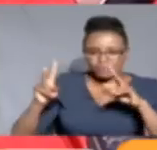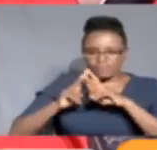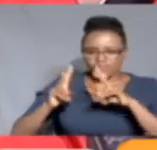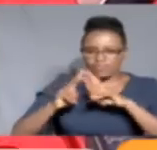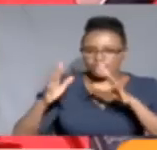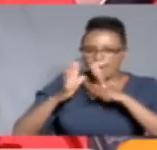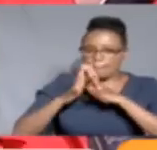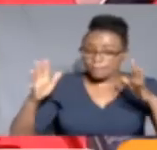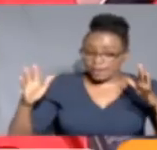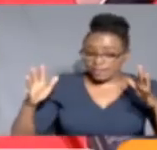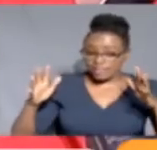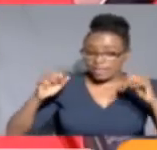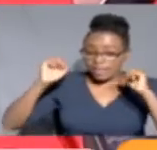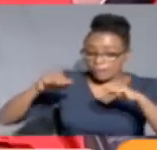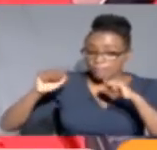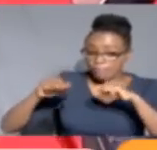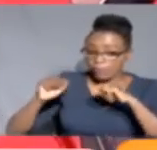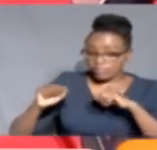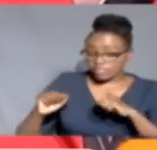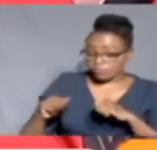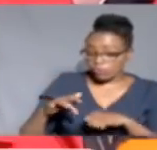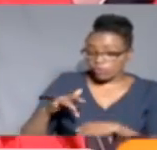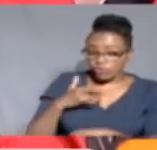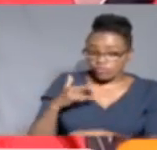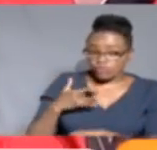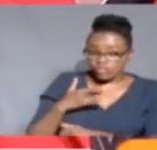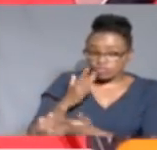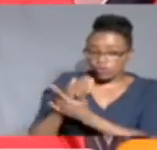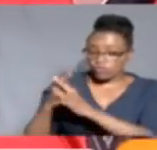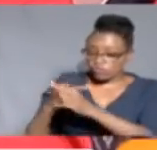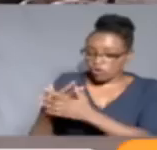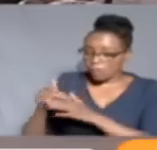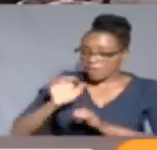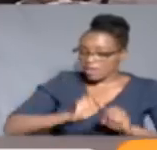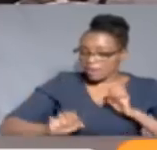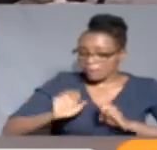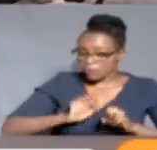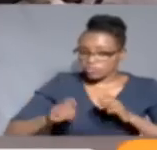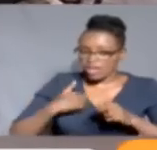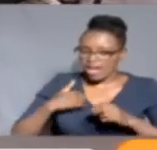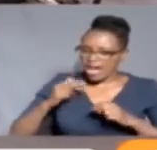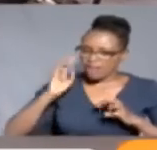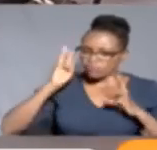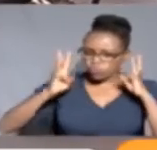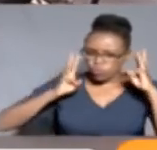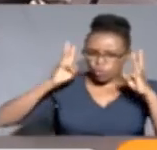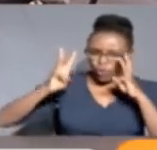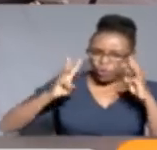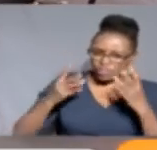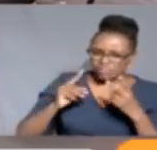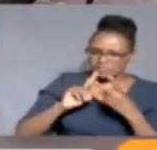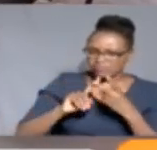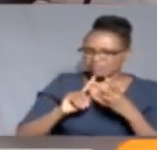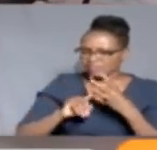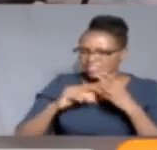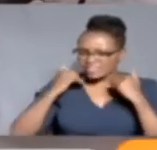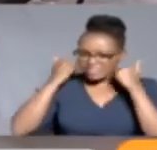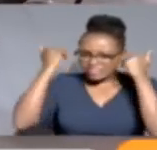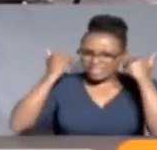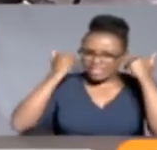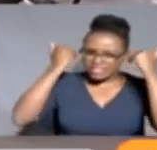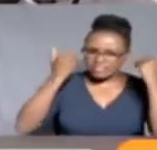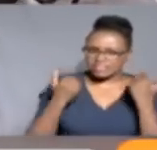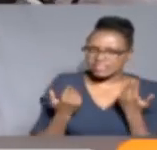is very big, and we can really, you can really feel, yeah, it is from the emotional. They have anxiety, they are stressed, yeah,